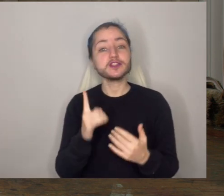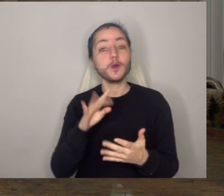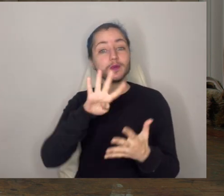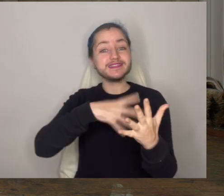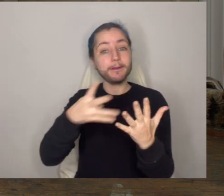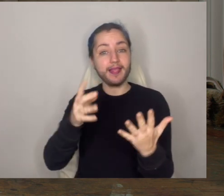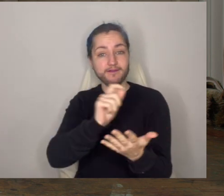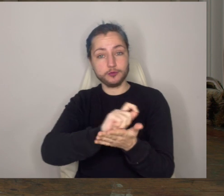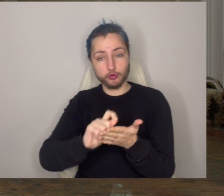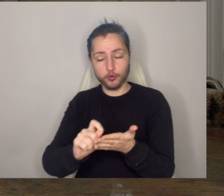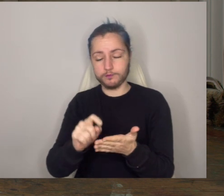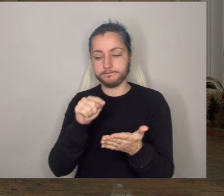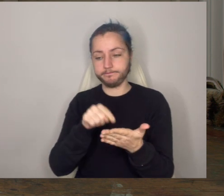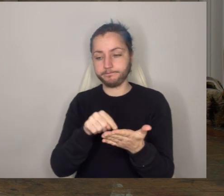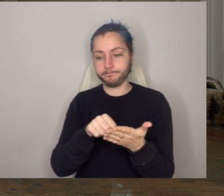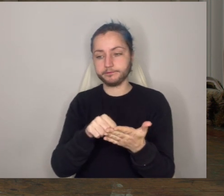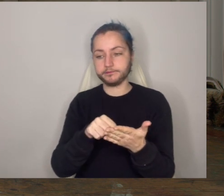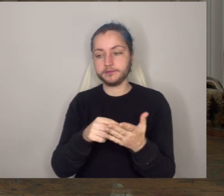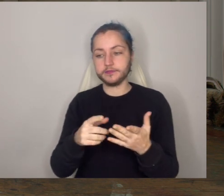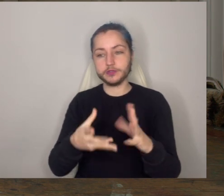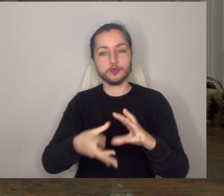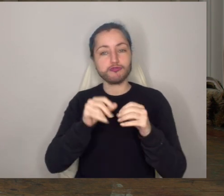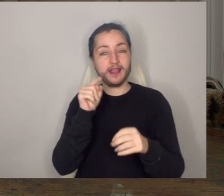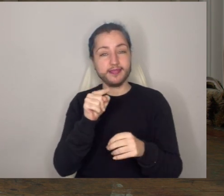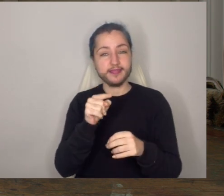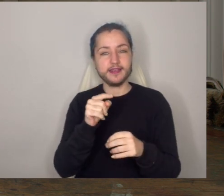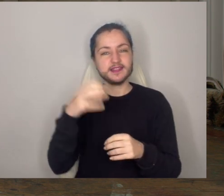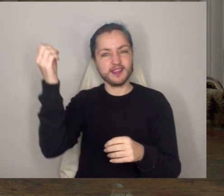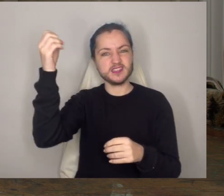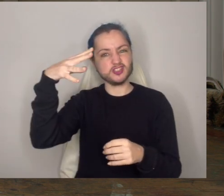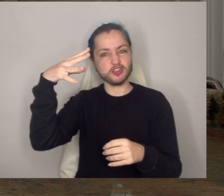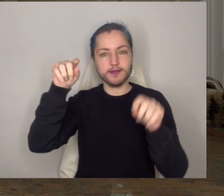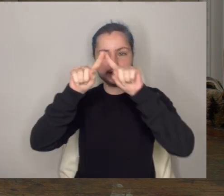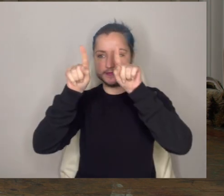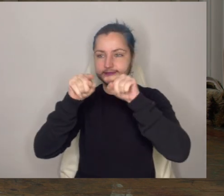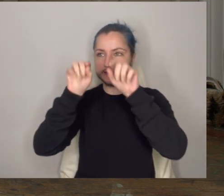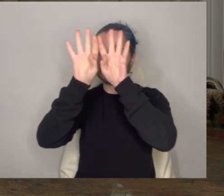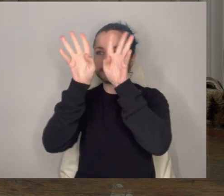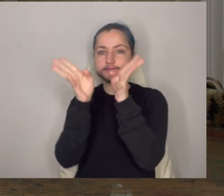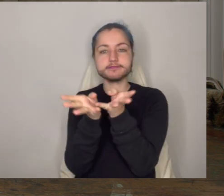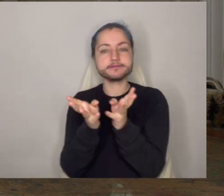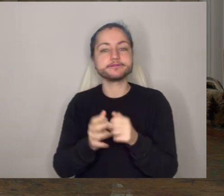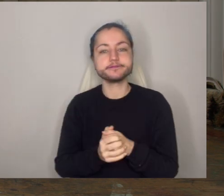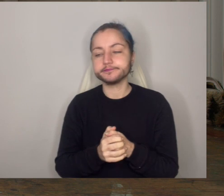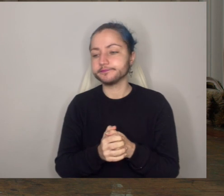And I think that's it. I think that's everything that we'll need. So I will start with